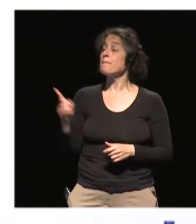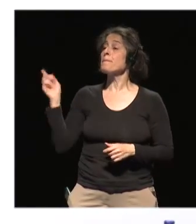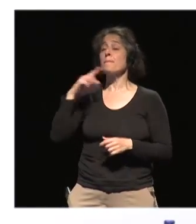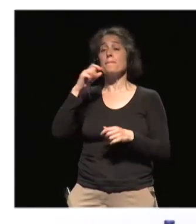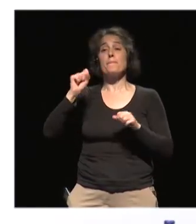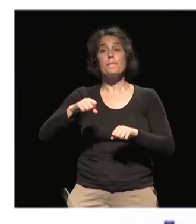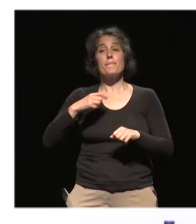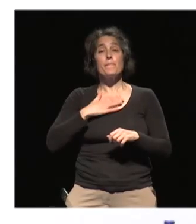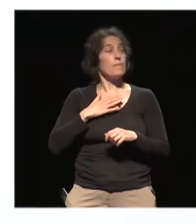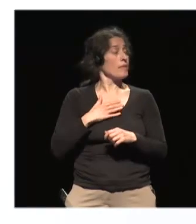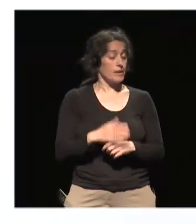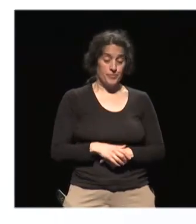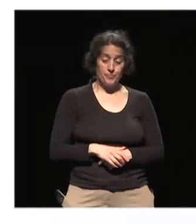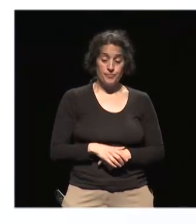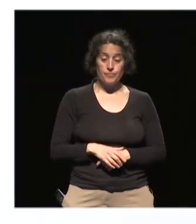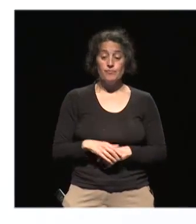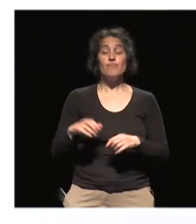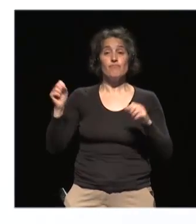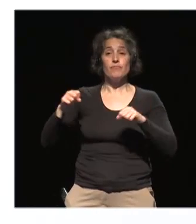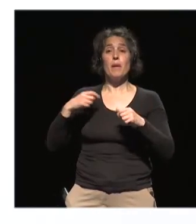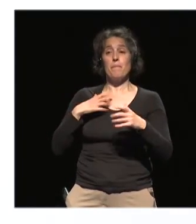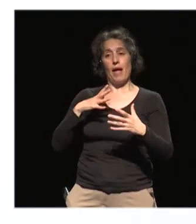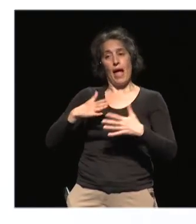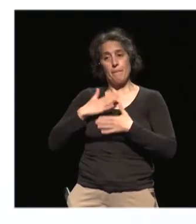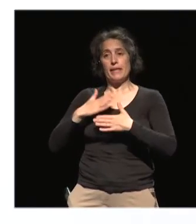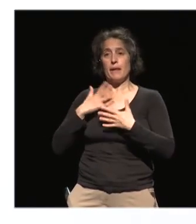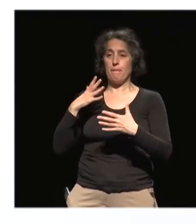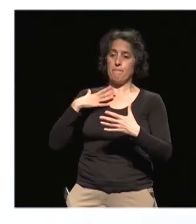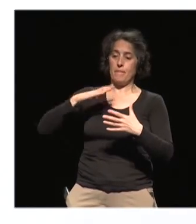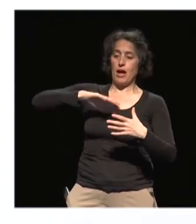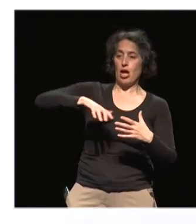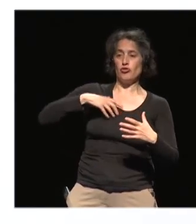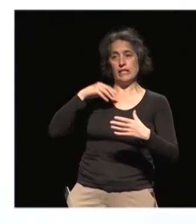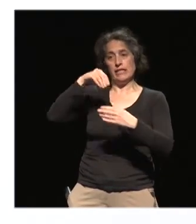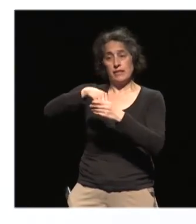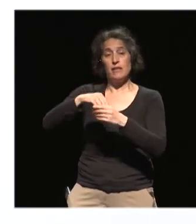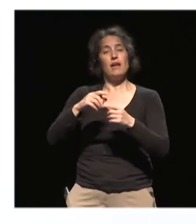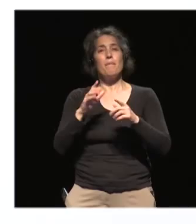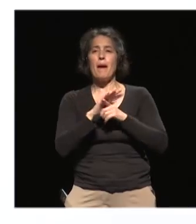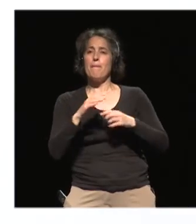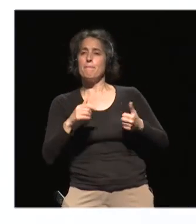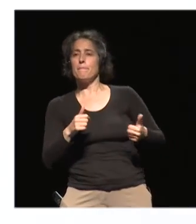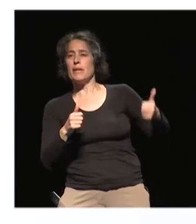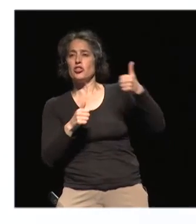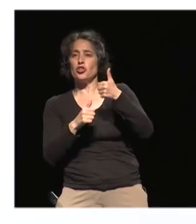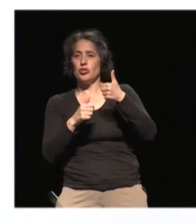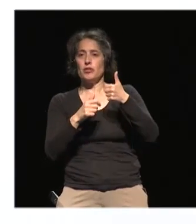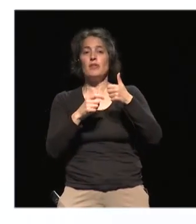panel. And I am representing my minister, and therefore I will say as